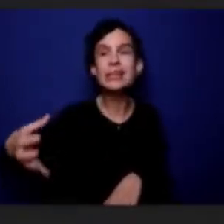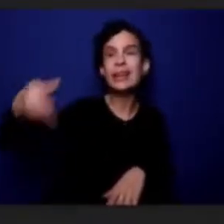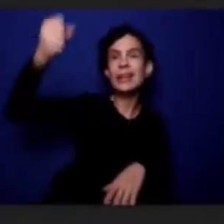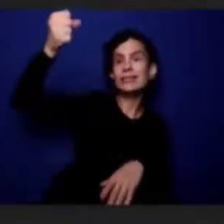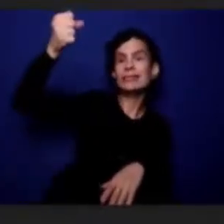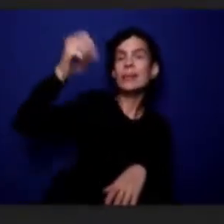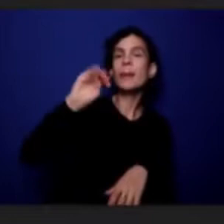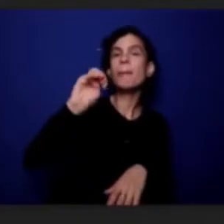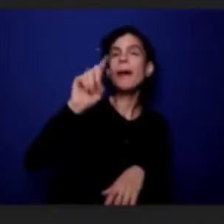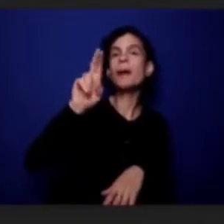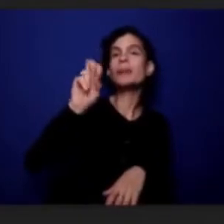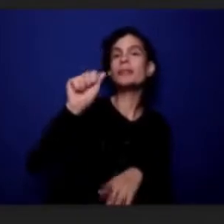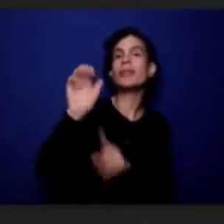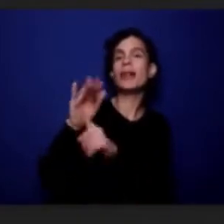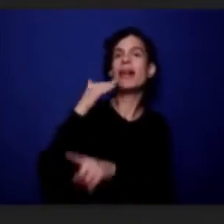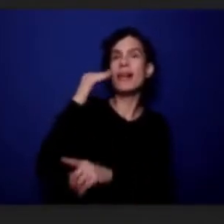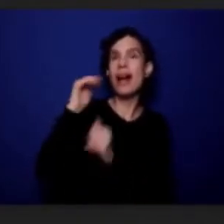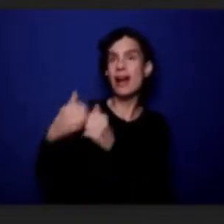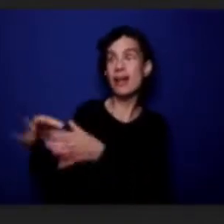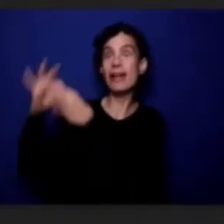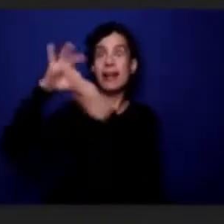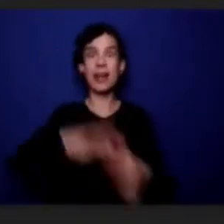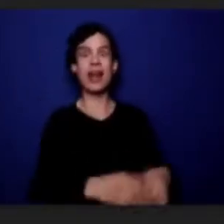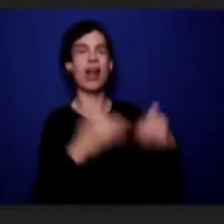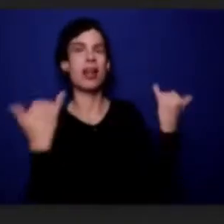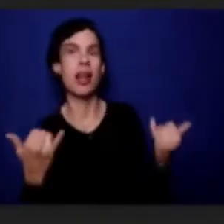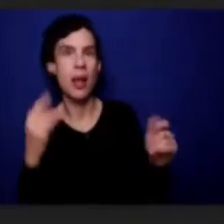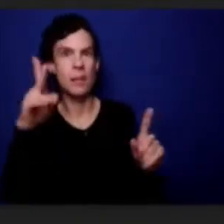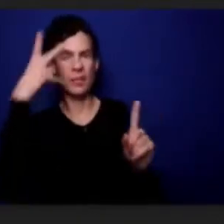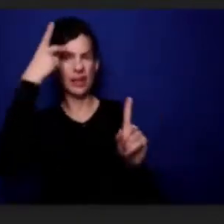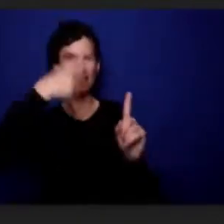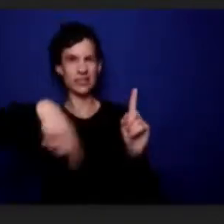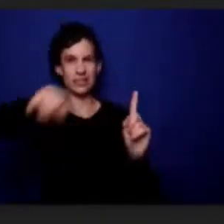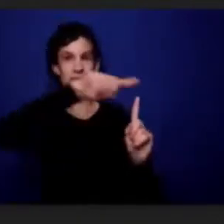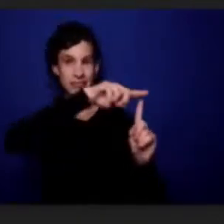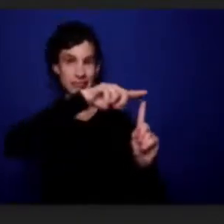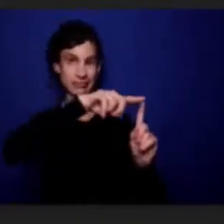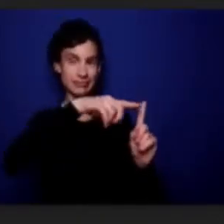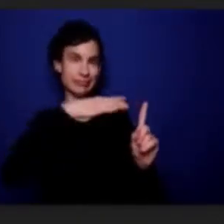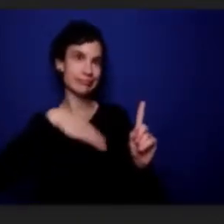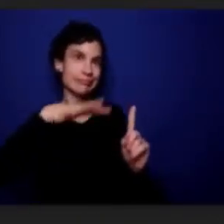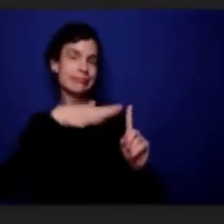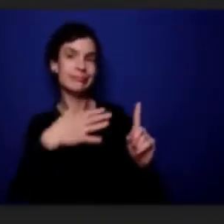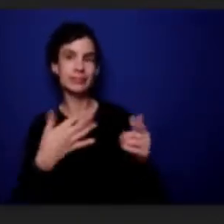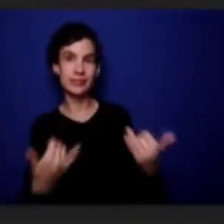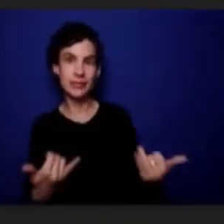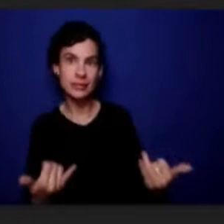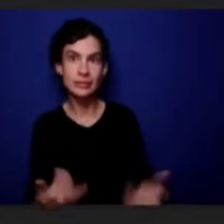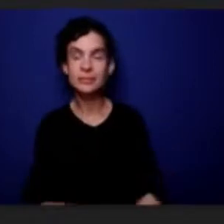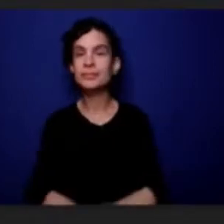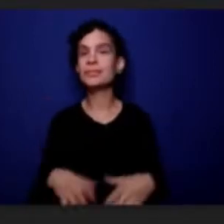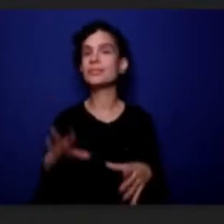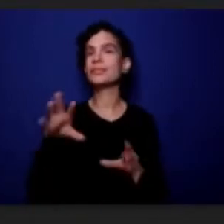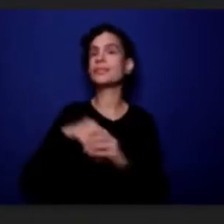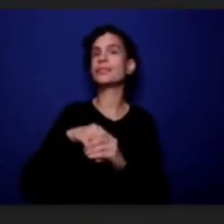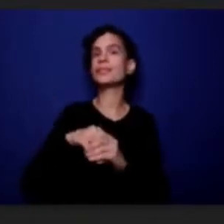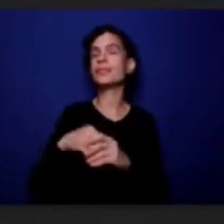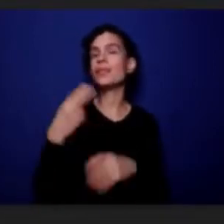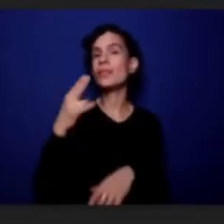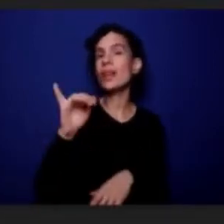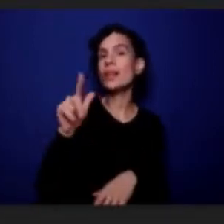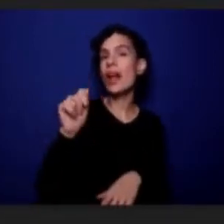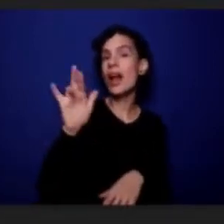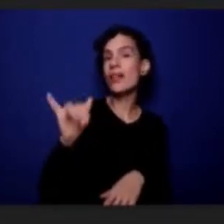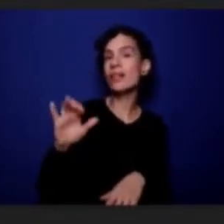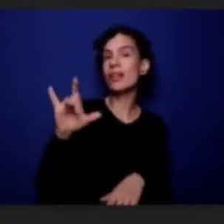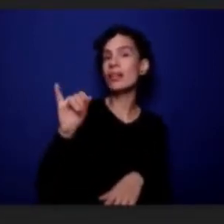how the image of Perseus beheading Medusa was brought back into the contemporary political